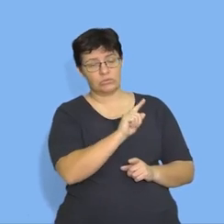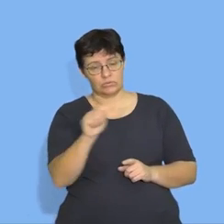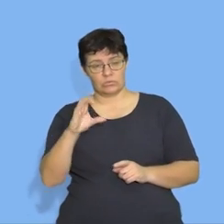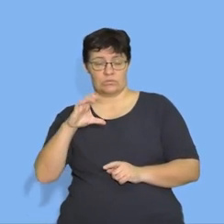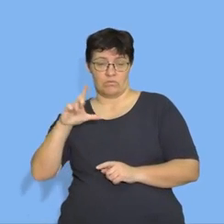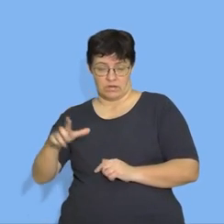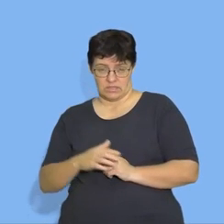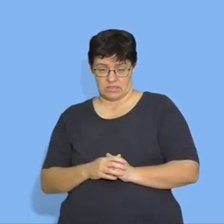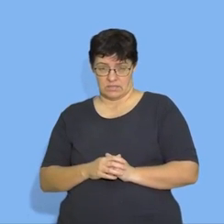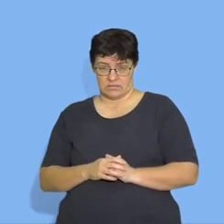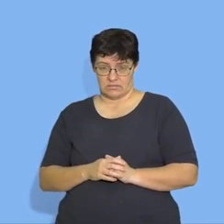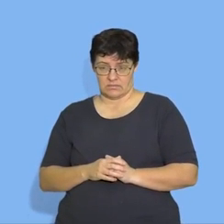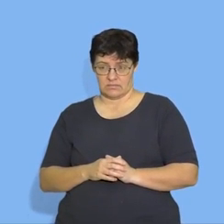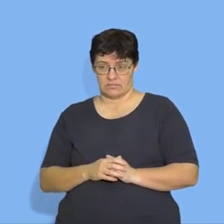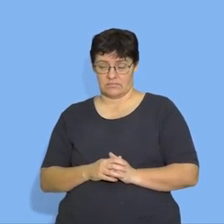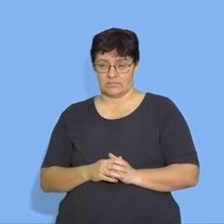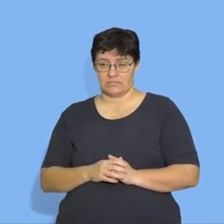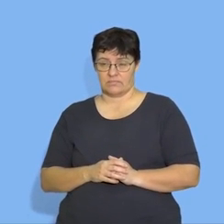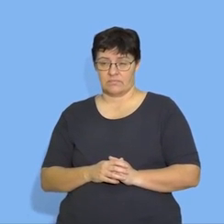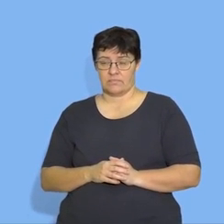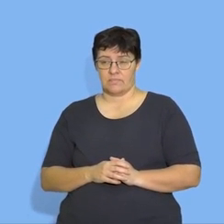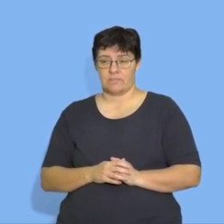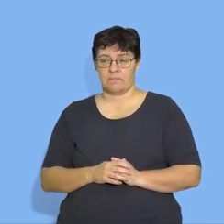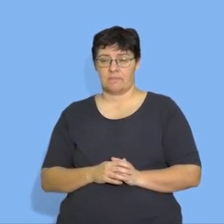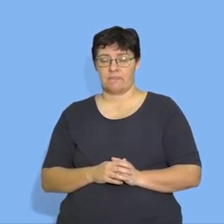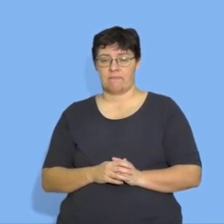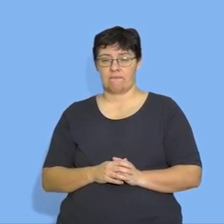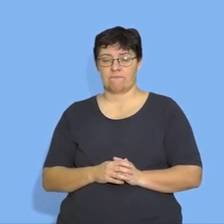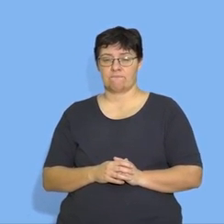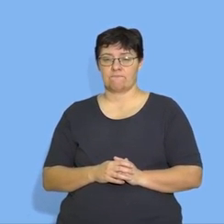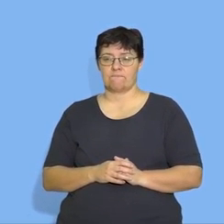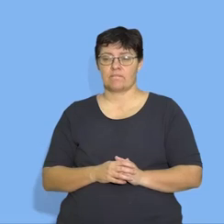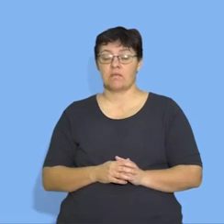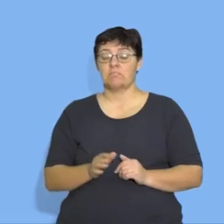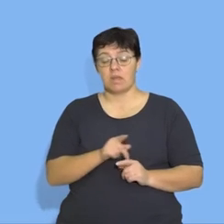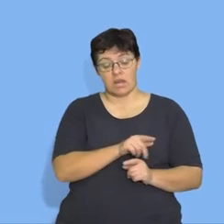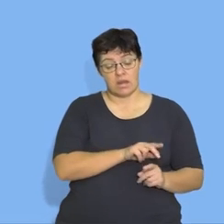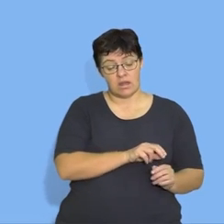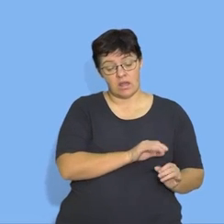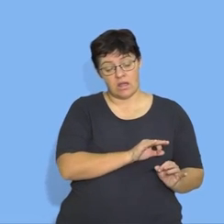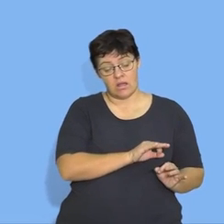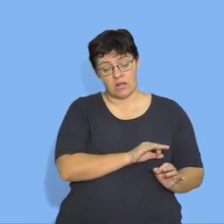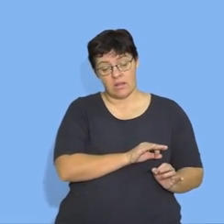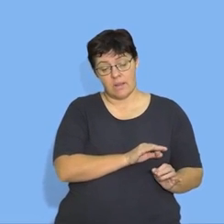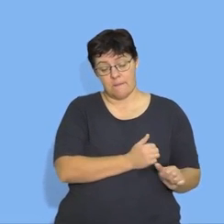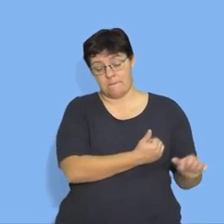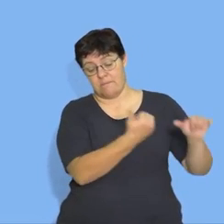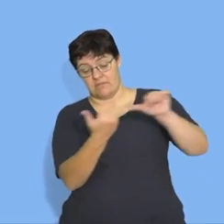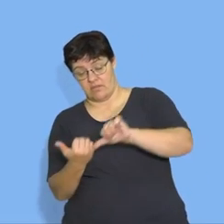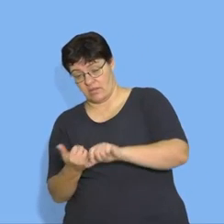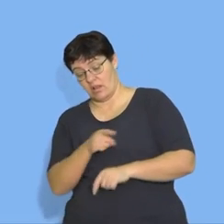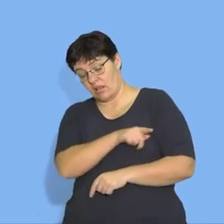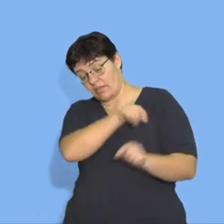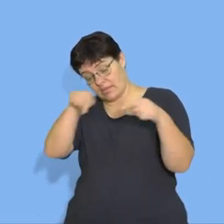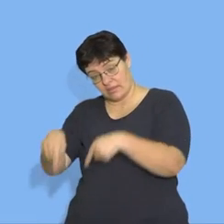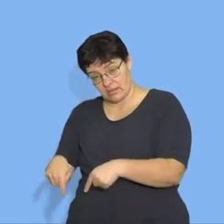serves the role of a proton donor, right? Okay. Now, in the forward reaction, this is what is happening. Let's look at the base